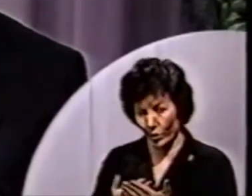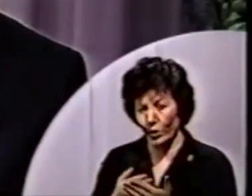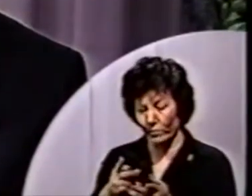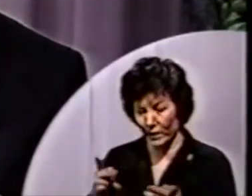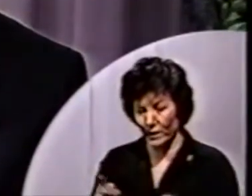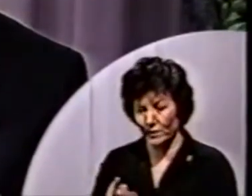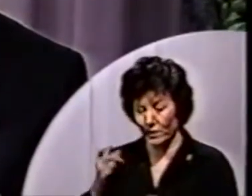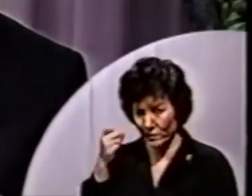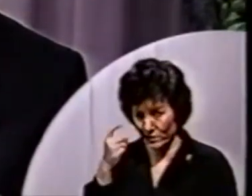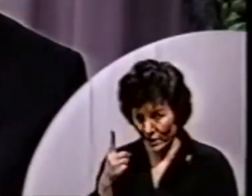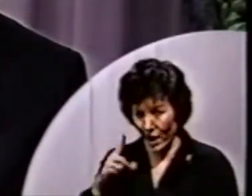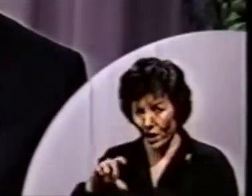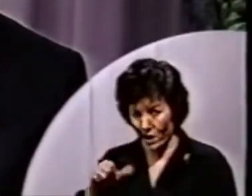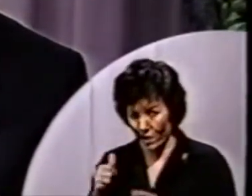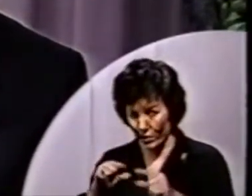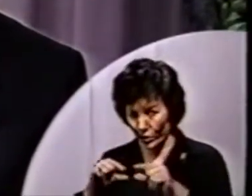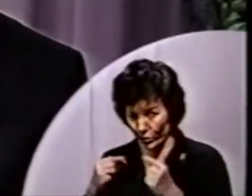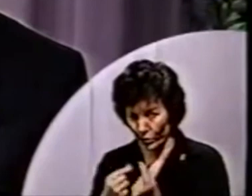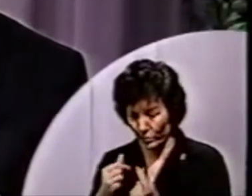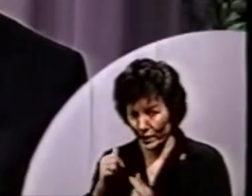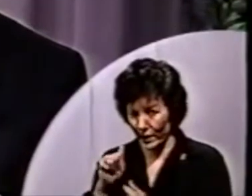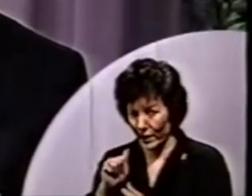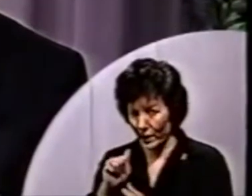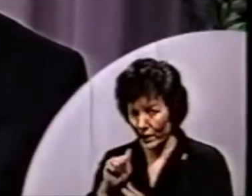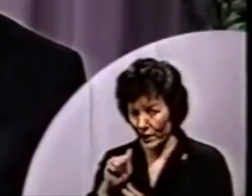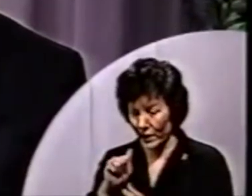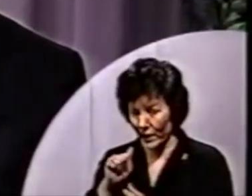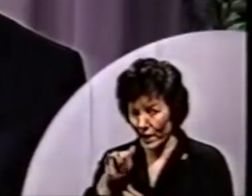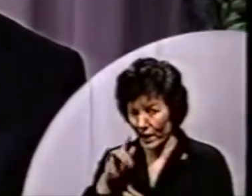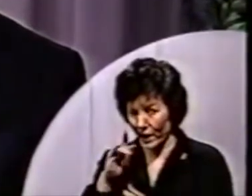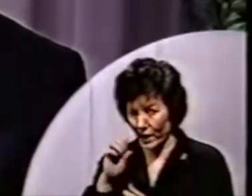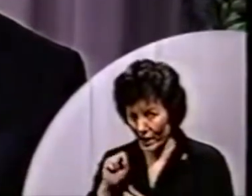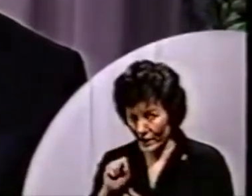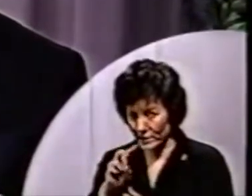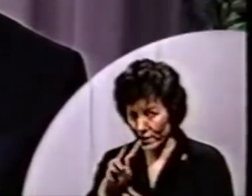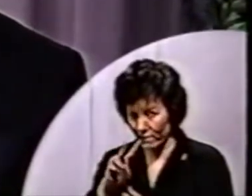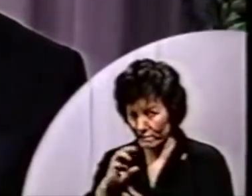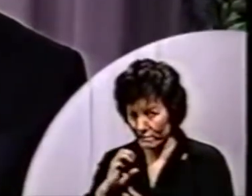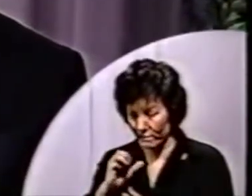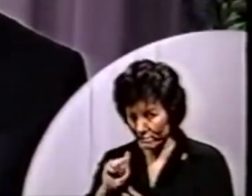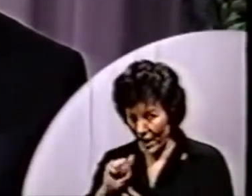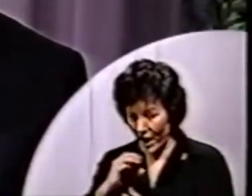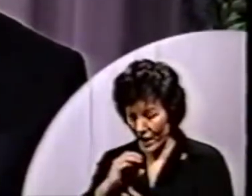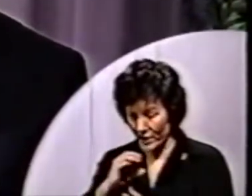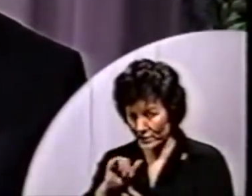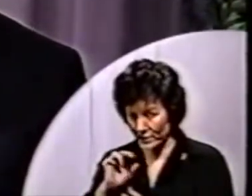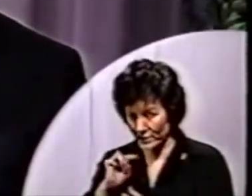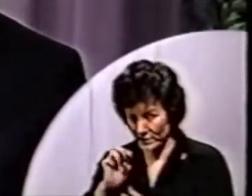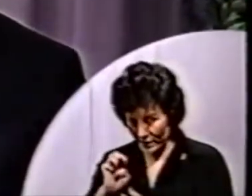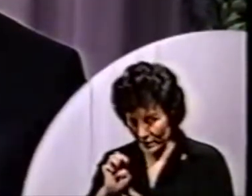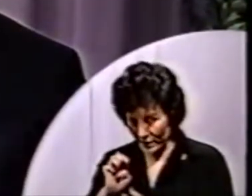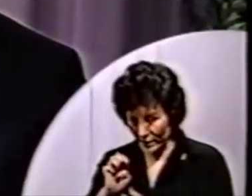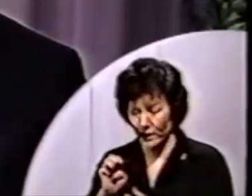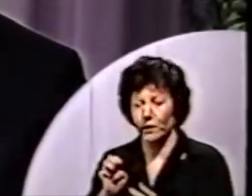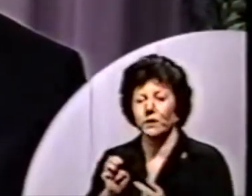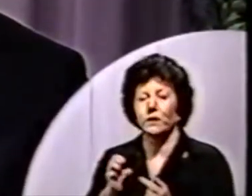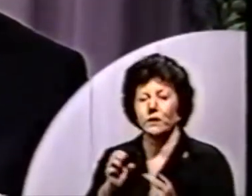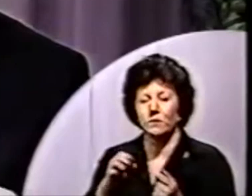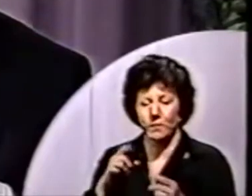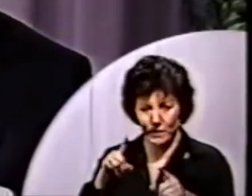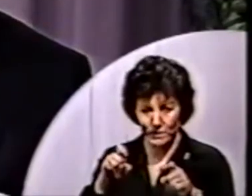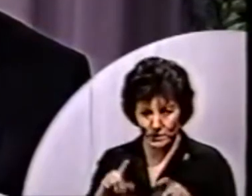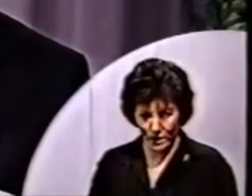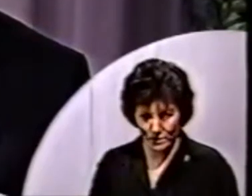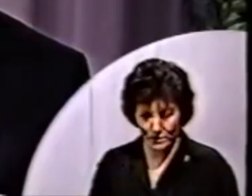Another group called AVEG, AIDS Vaccine Evaluation Group, has been testing vaccines for the past several years